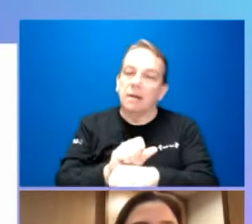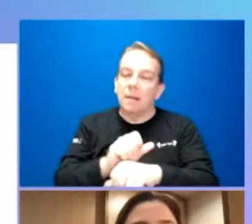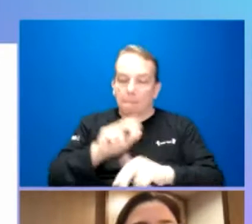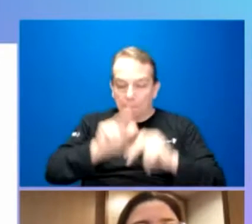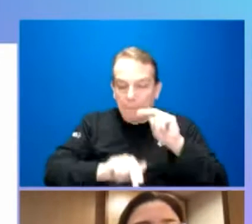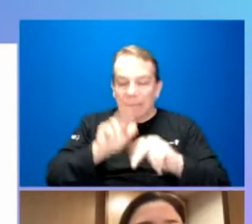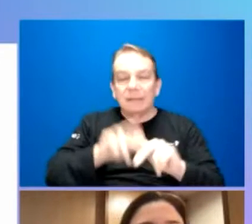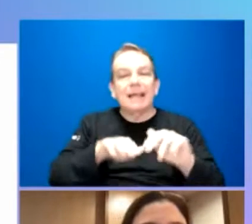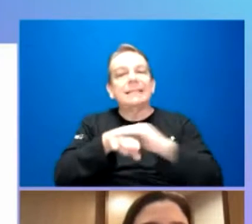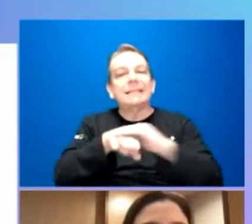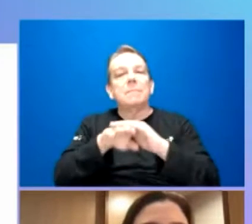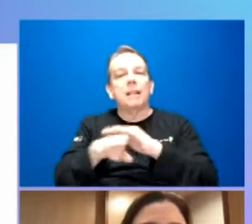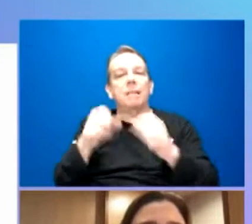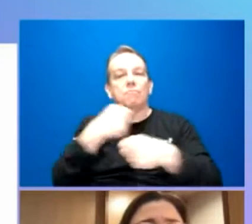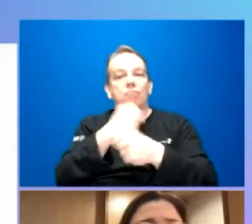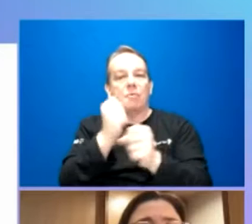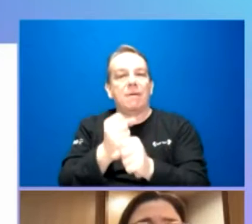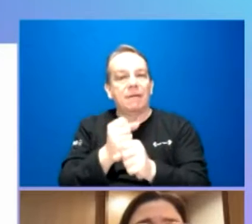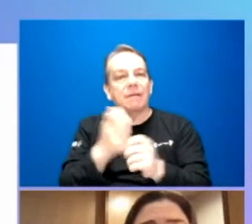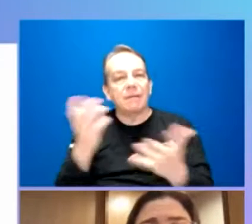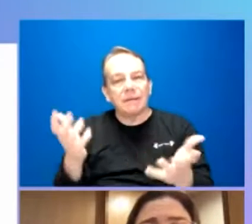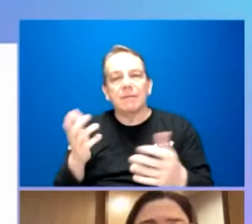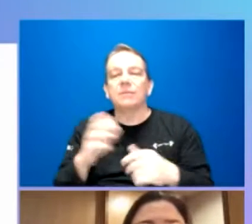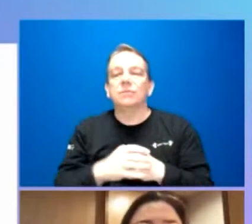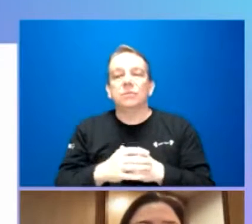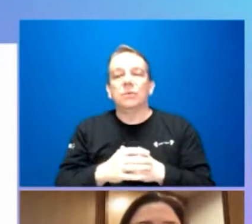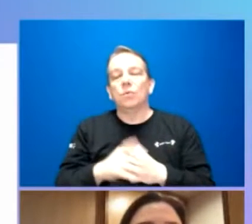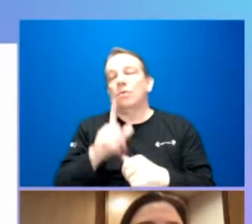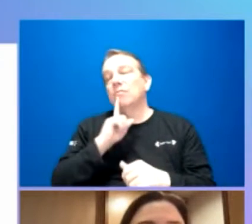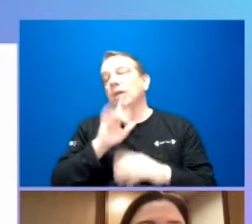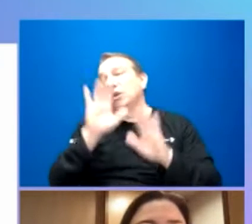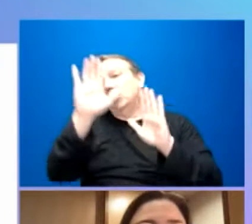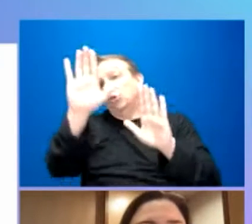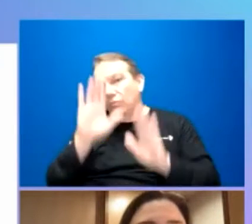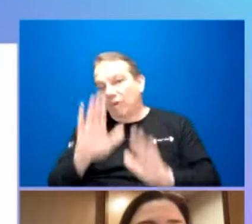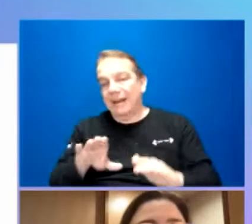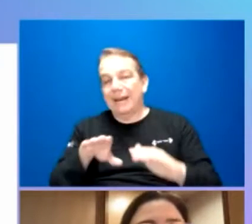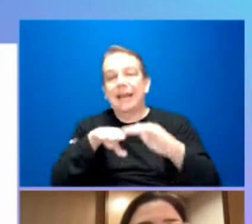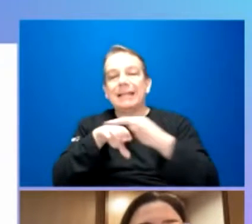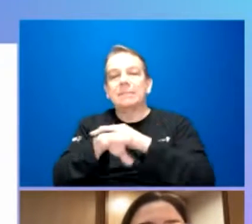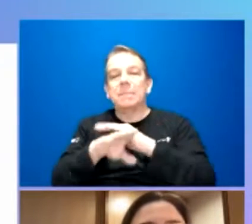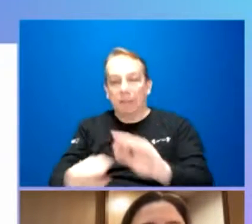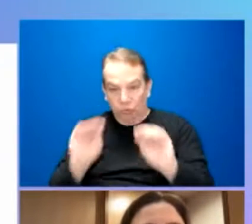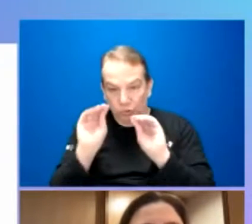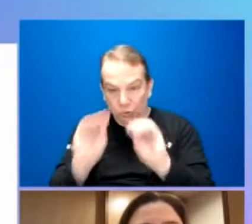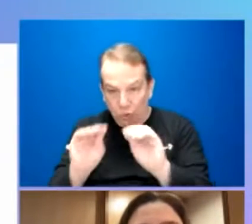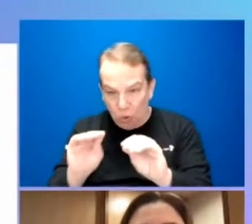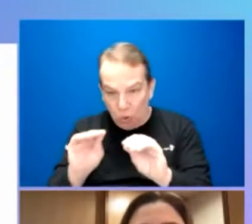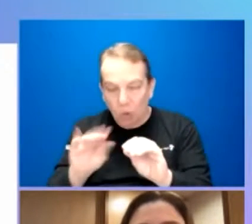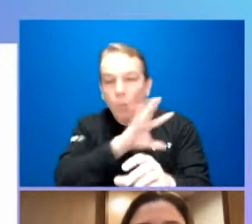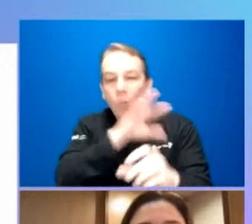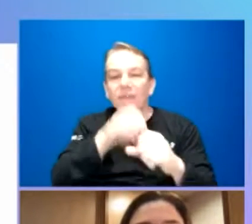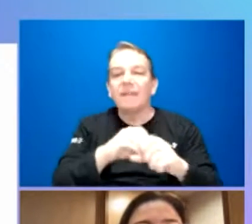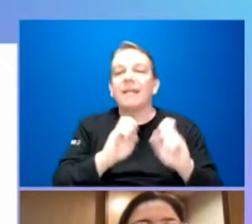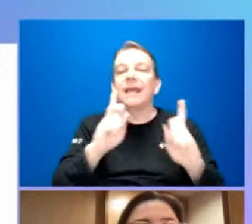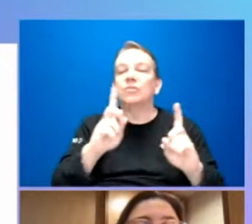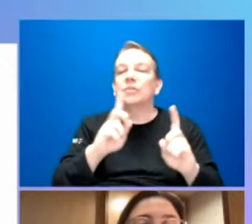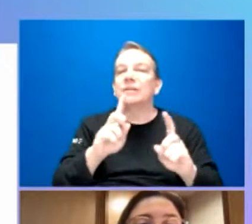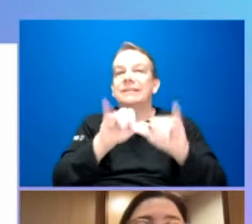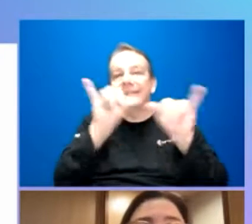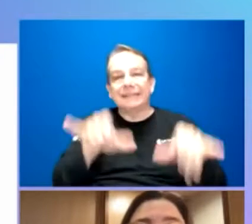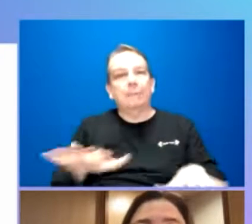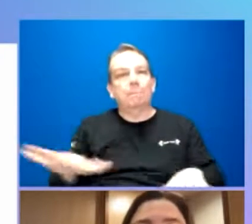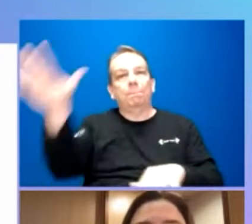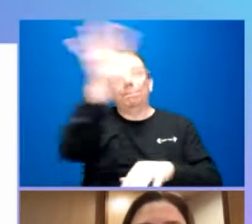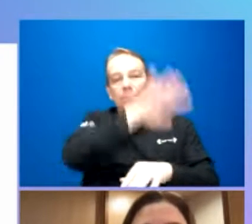accessible products. So it'll be really great to see accessibility being taught within educational institutions as